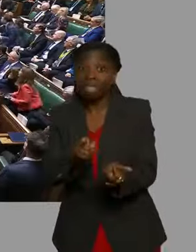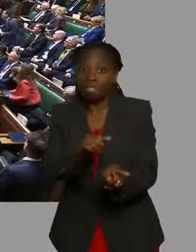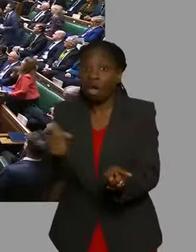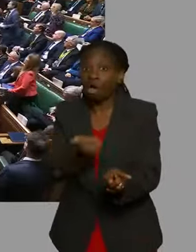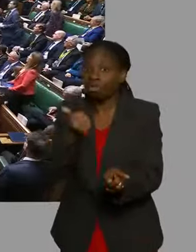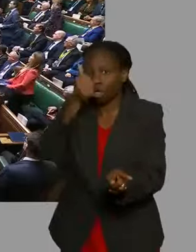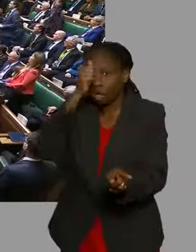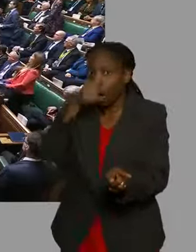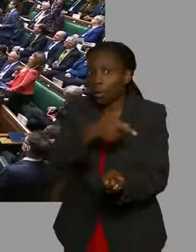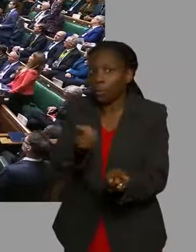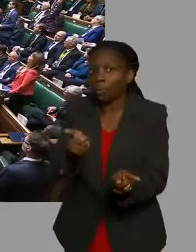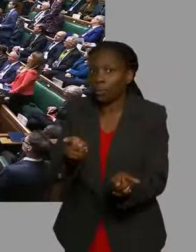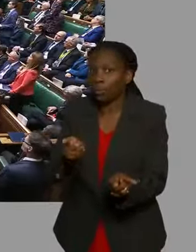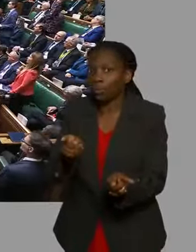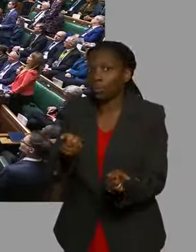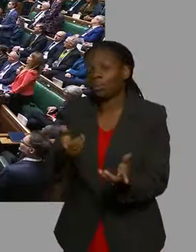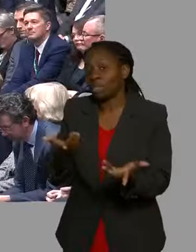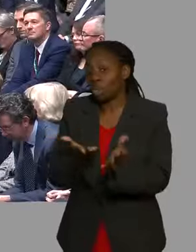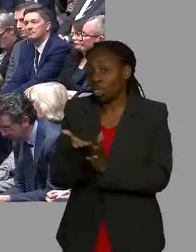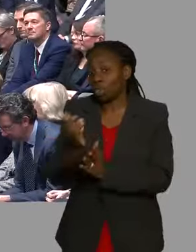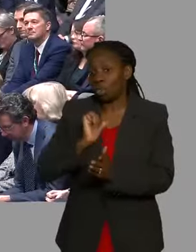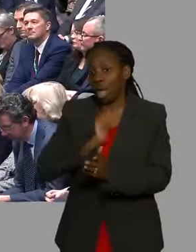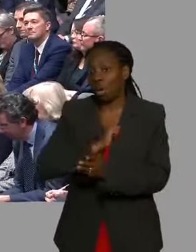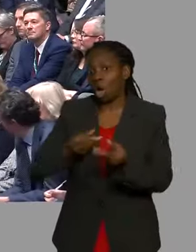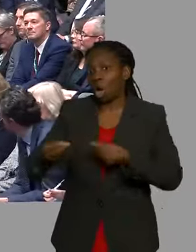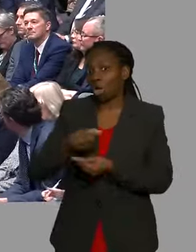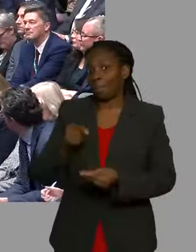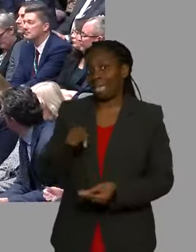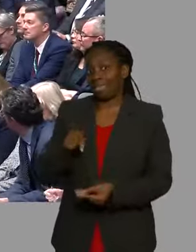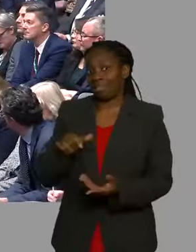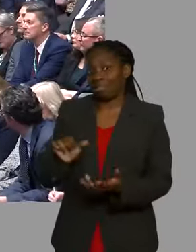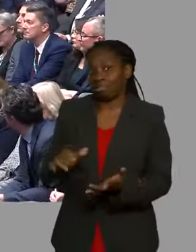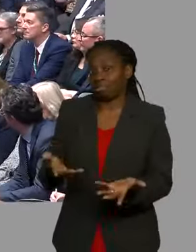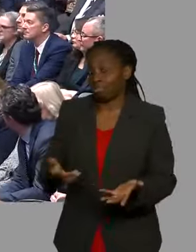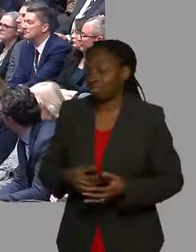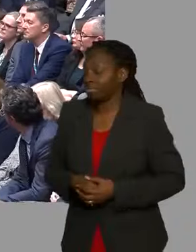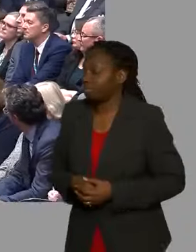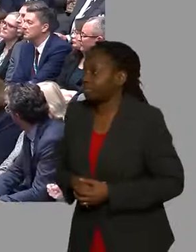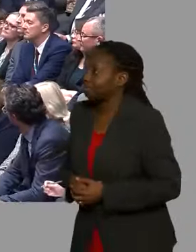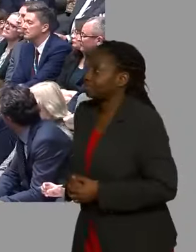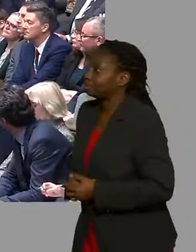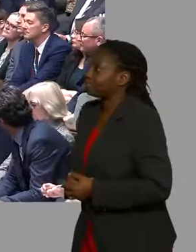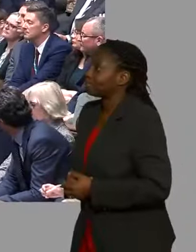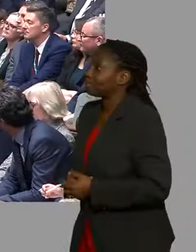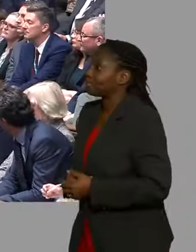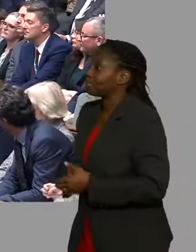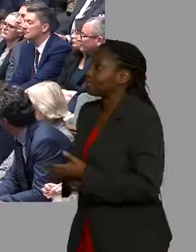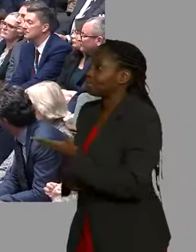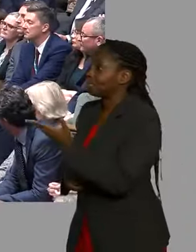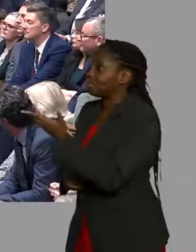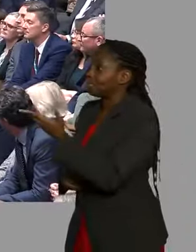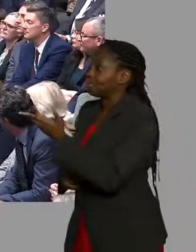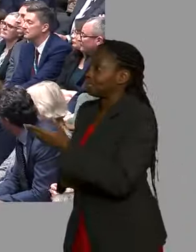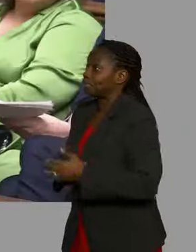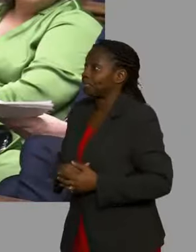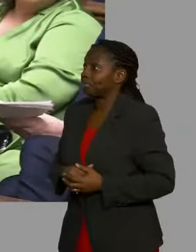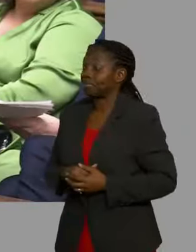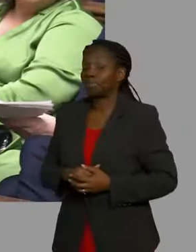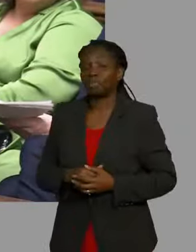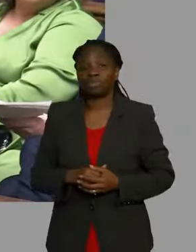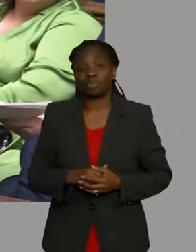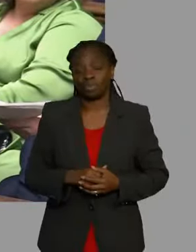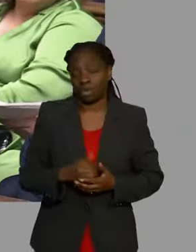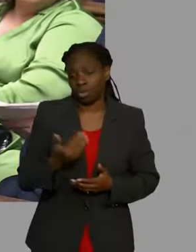Brady. Thank you, Mr. Speaker. Recent data shows that almost 11,000 Scots have